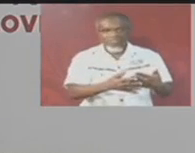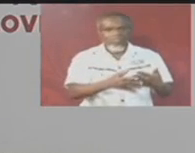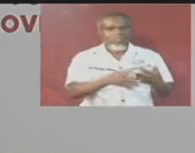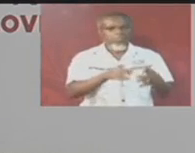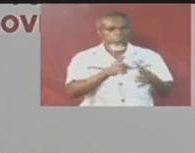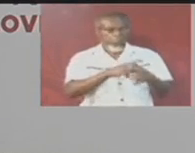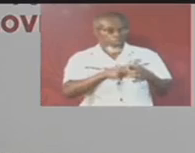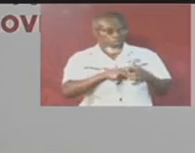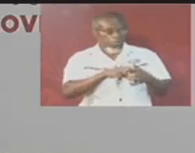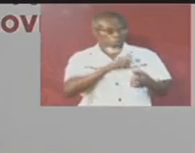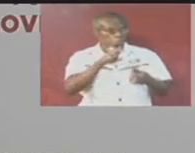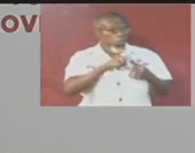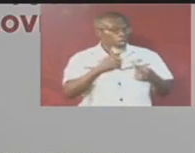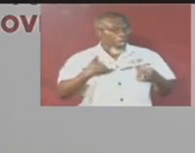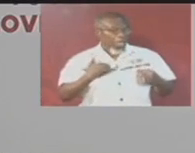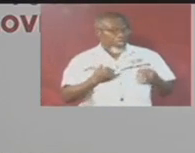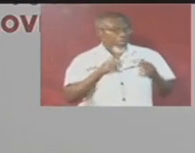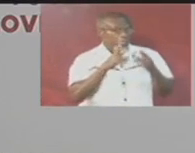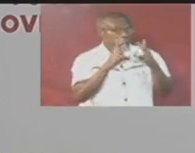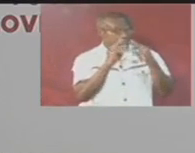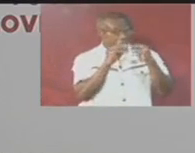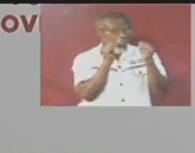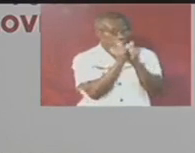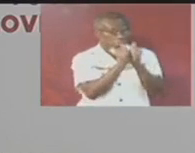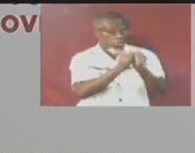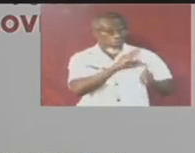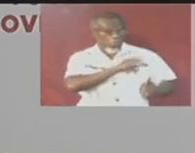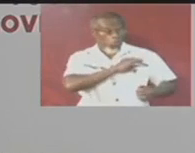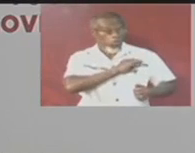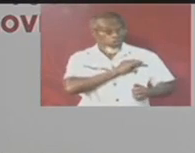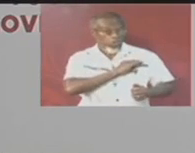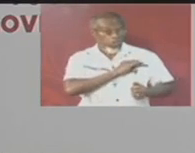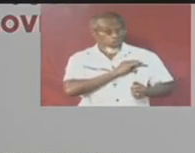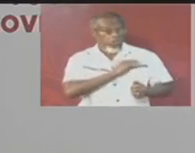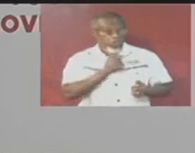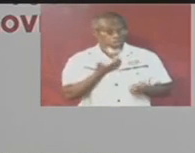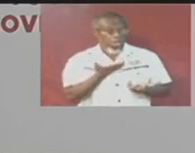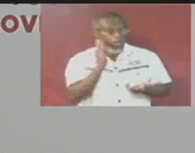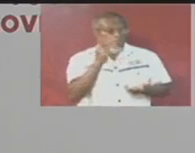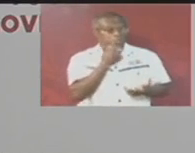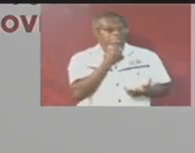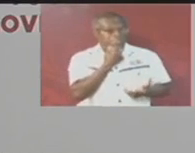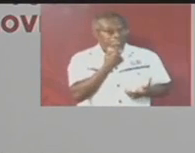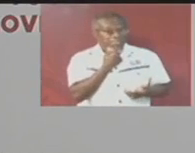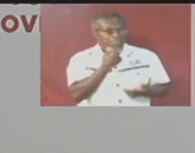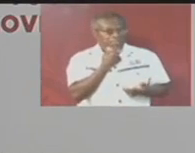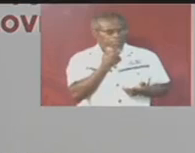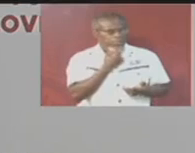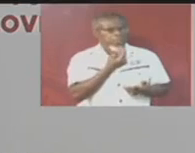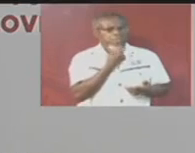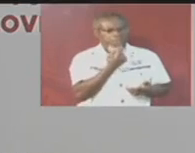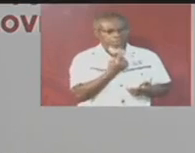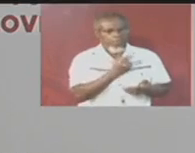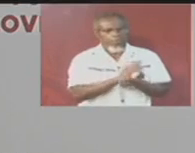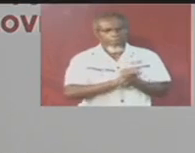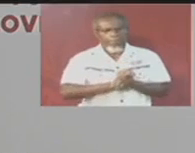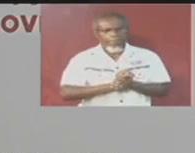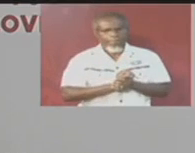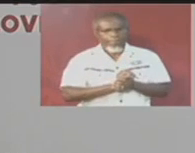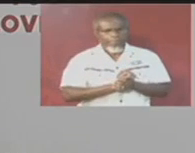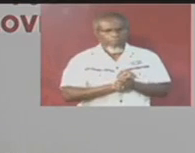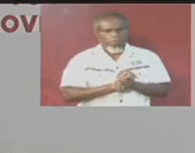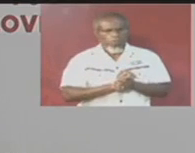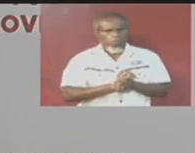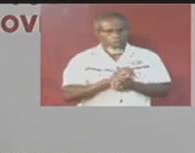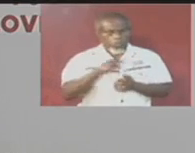with the commissioner and the divisional police divisional leaders in a very short while, I will be sharing with them the request of the